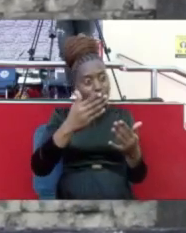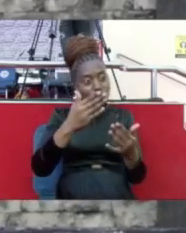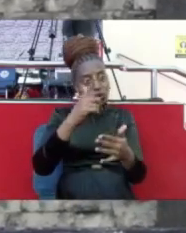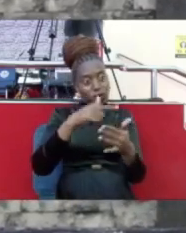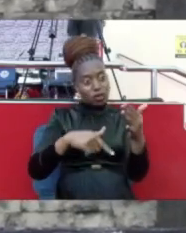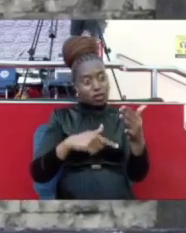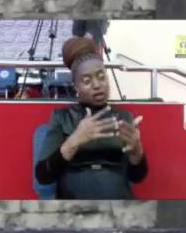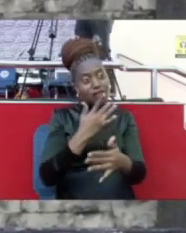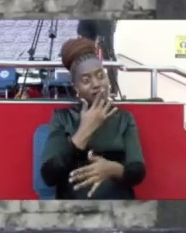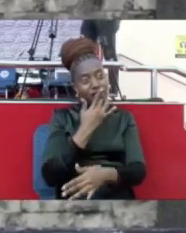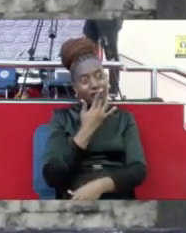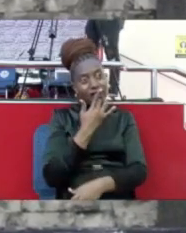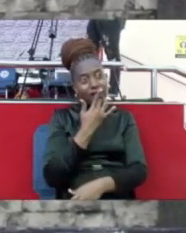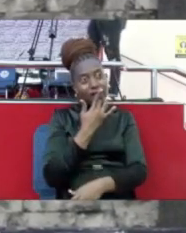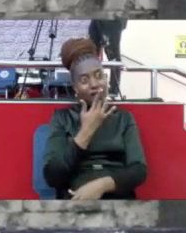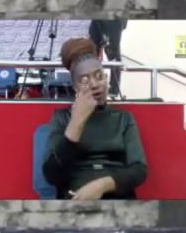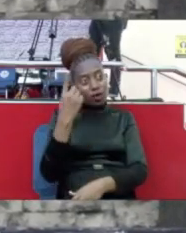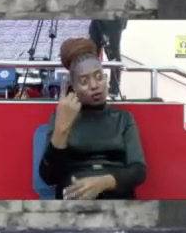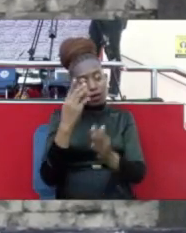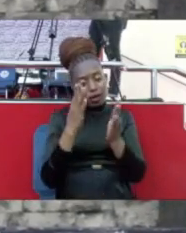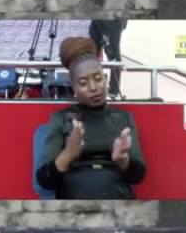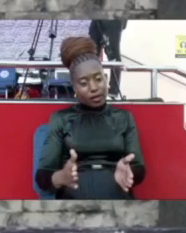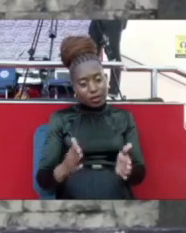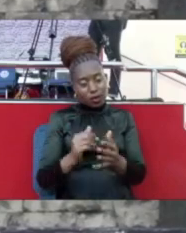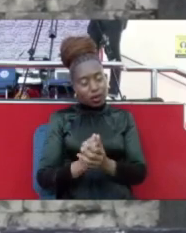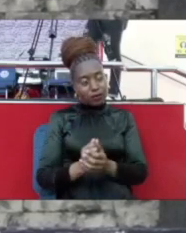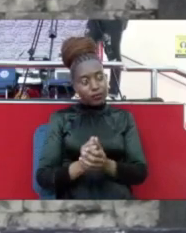kibali with one person. Na mtu mmoja pekee.